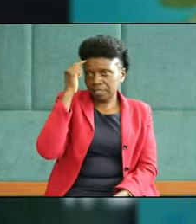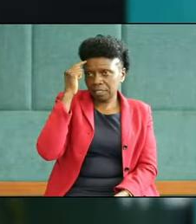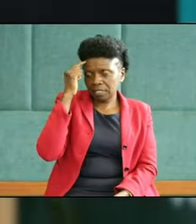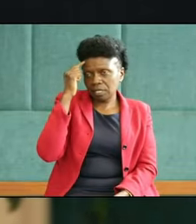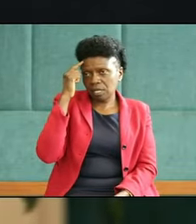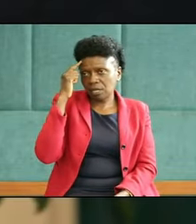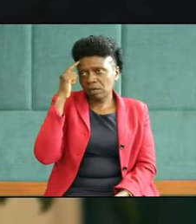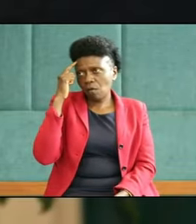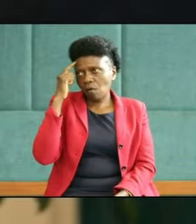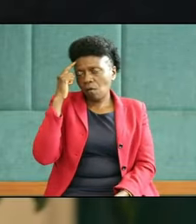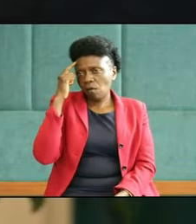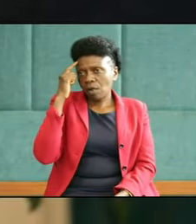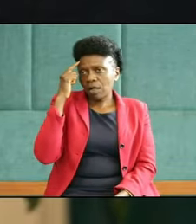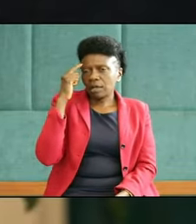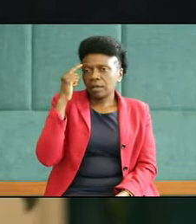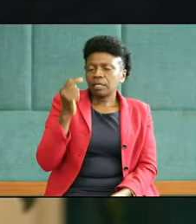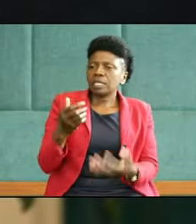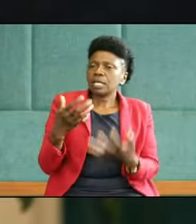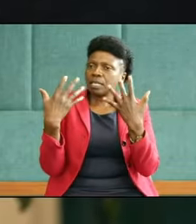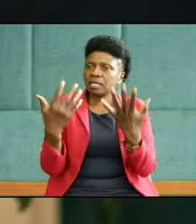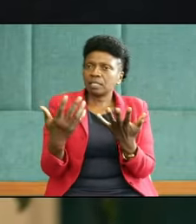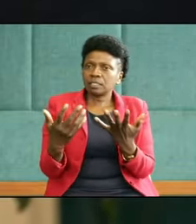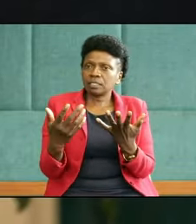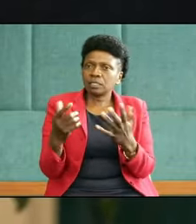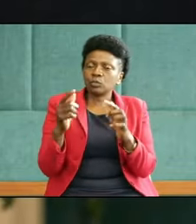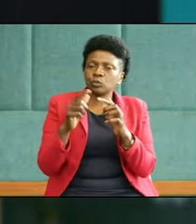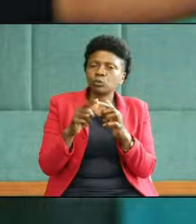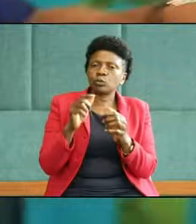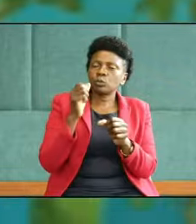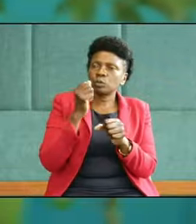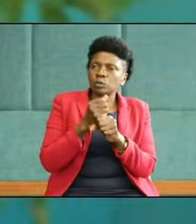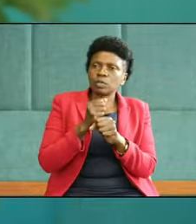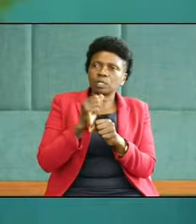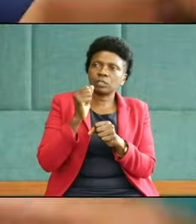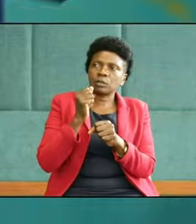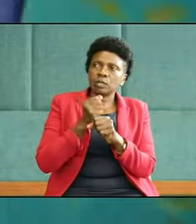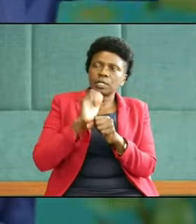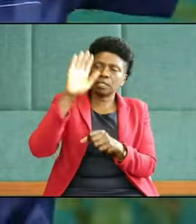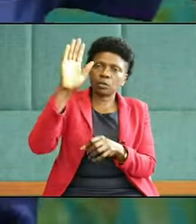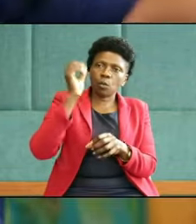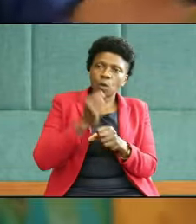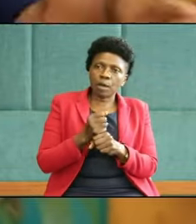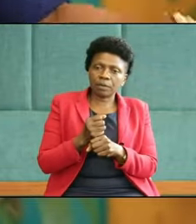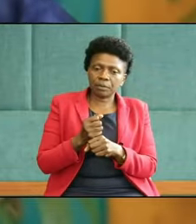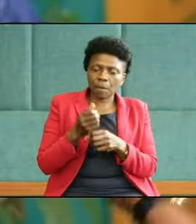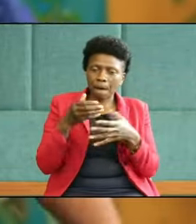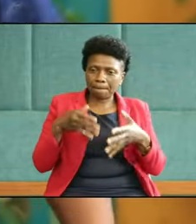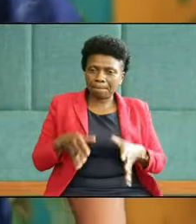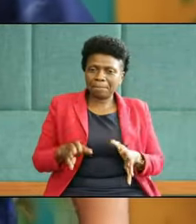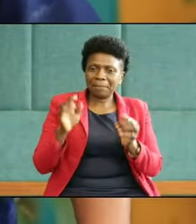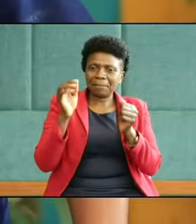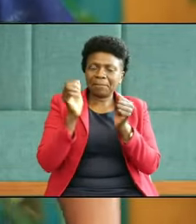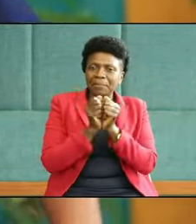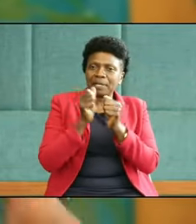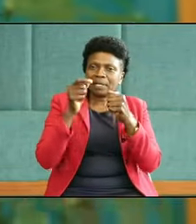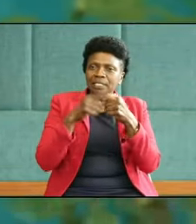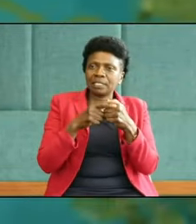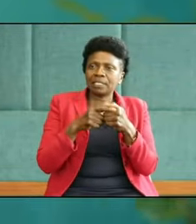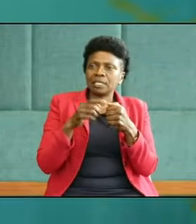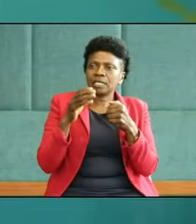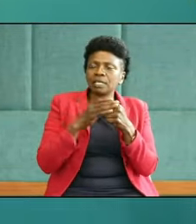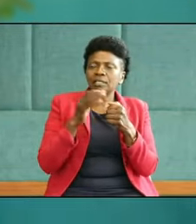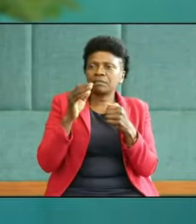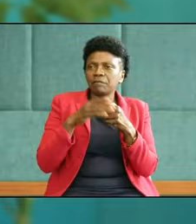given me resources. God's will. You were born 1984, May 7th. In your